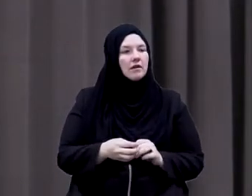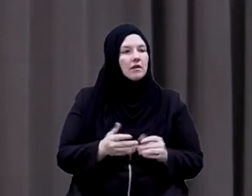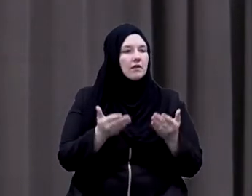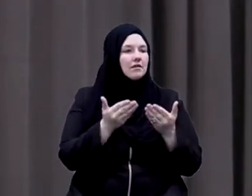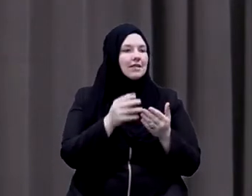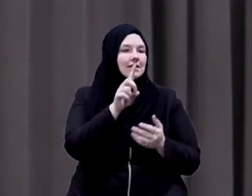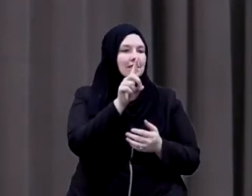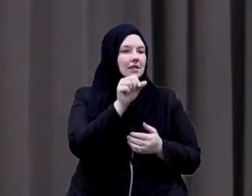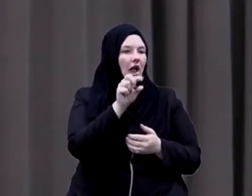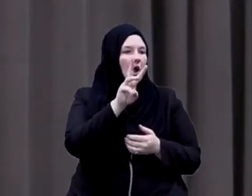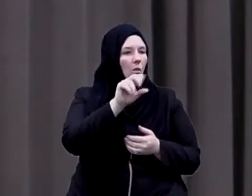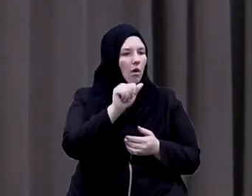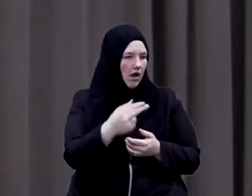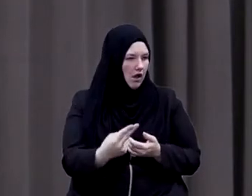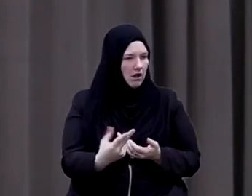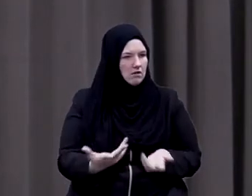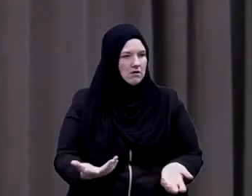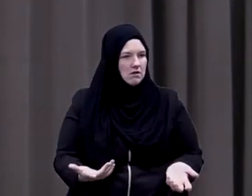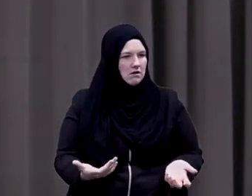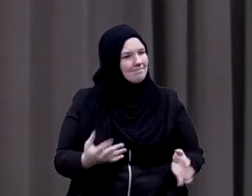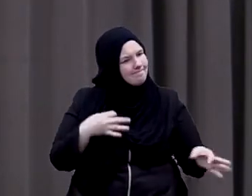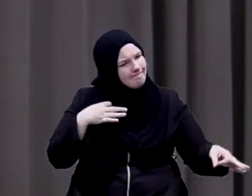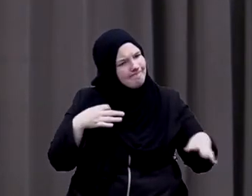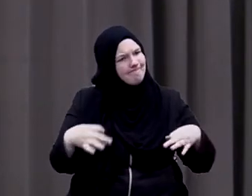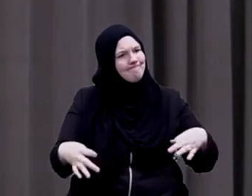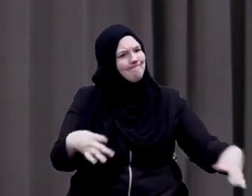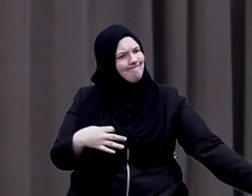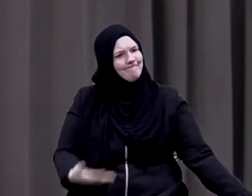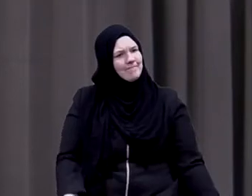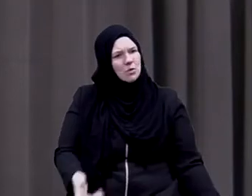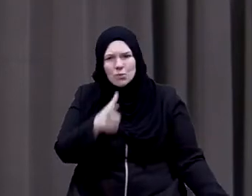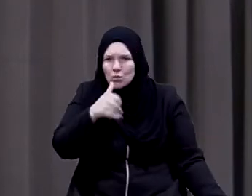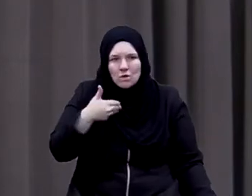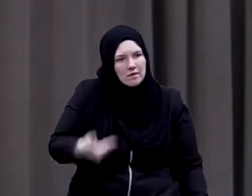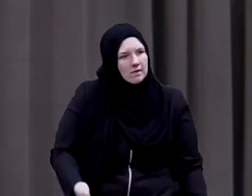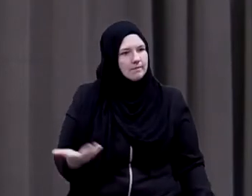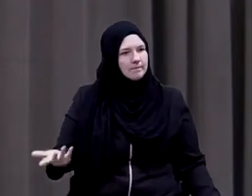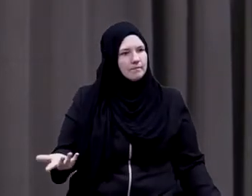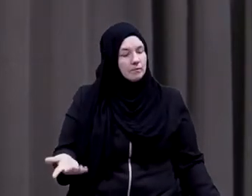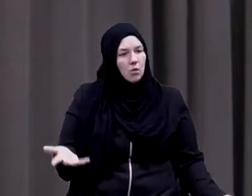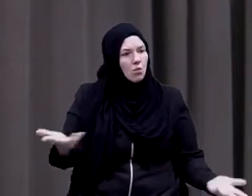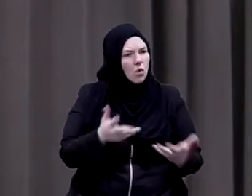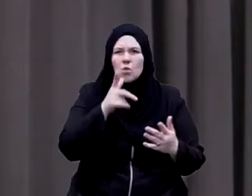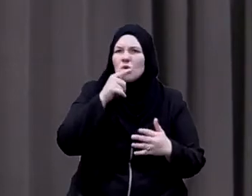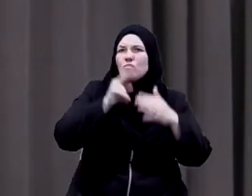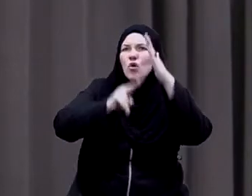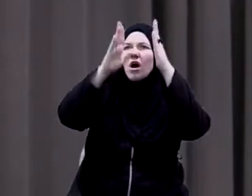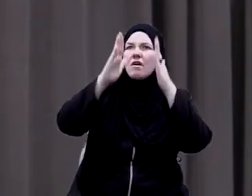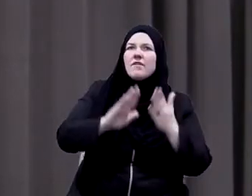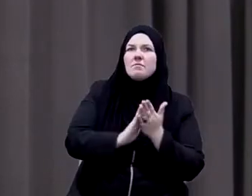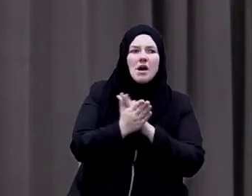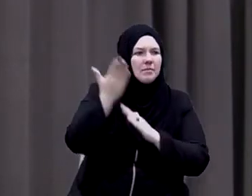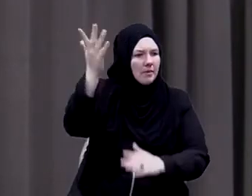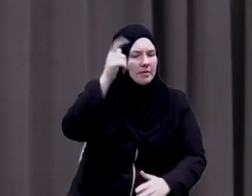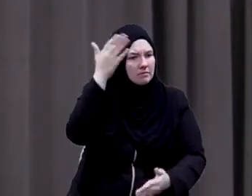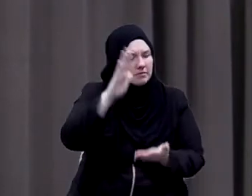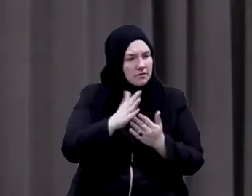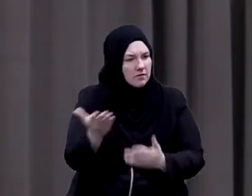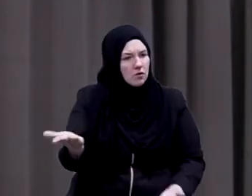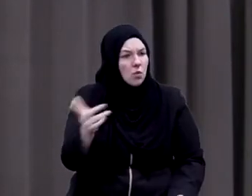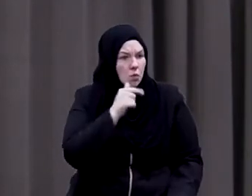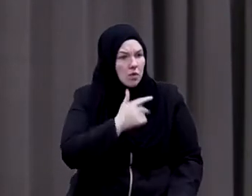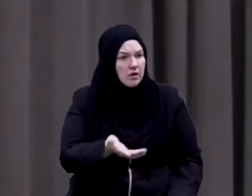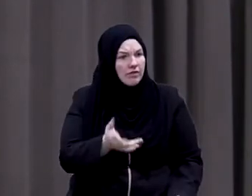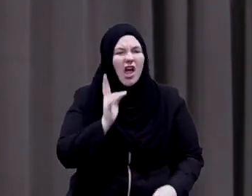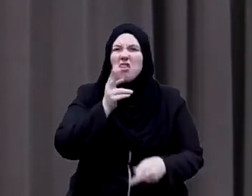da'wah. Reach out to people. Let them know who you are. Who is Prophet Muhammad sallallahu alaihi wasallam?